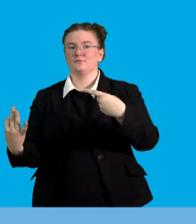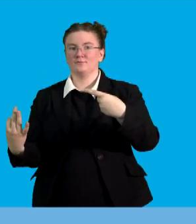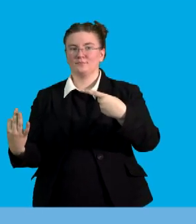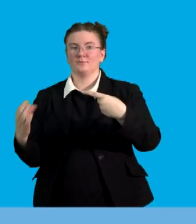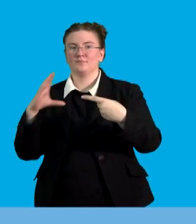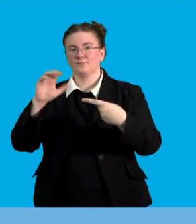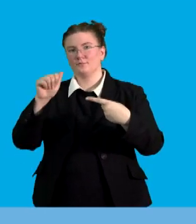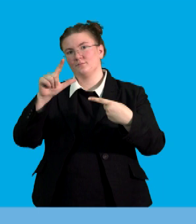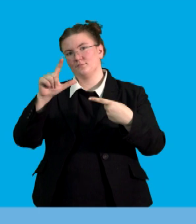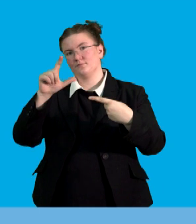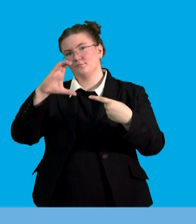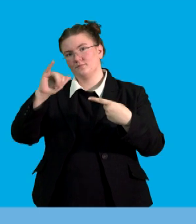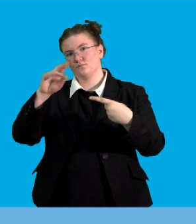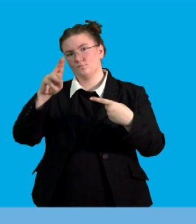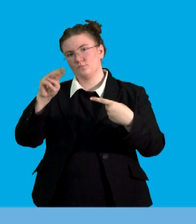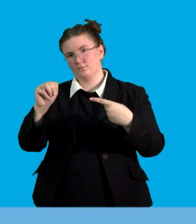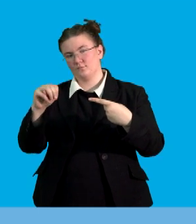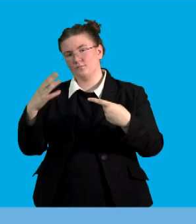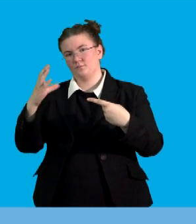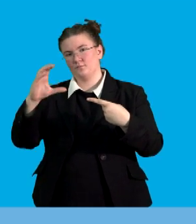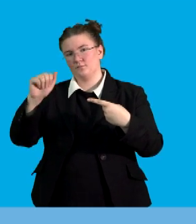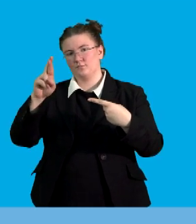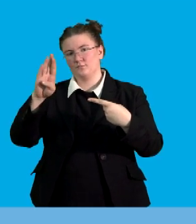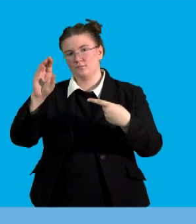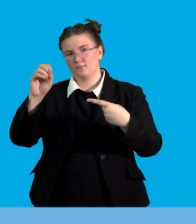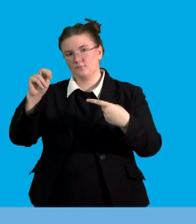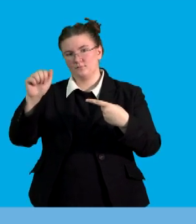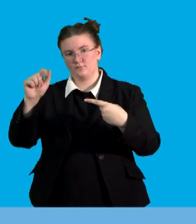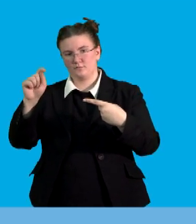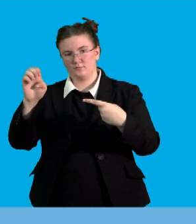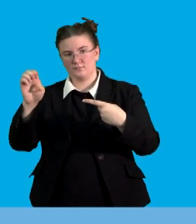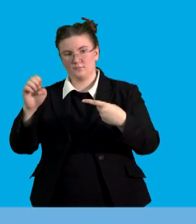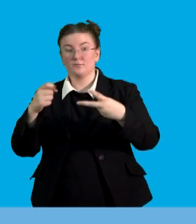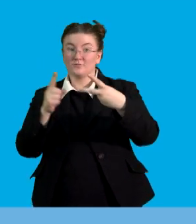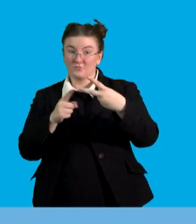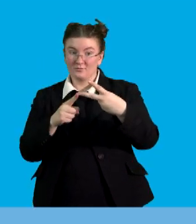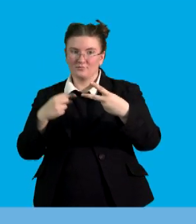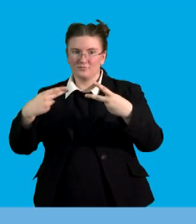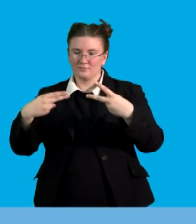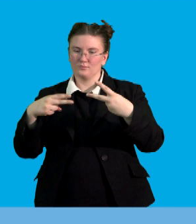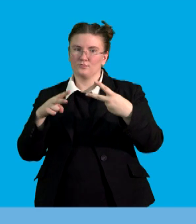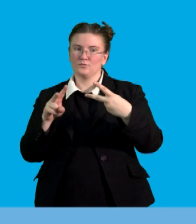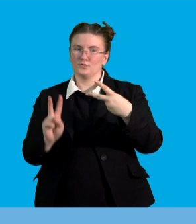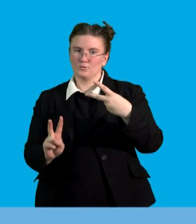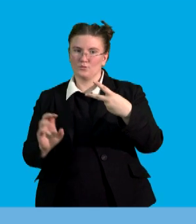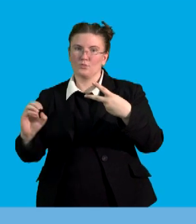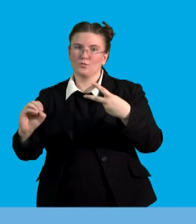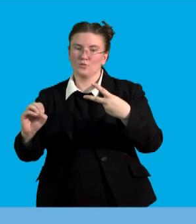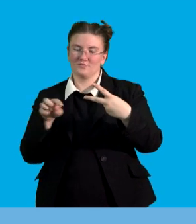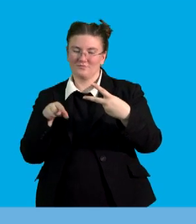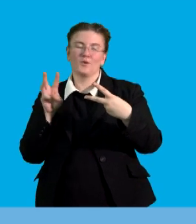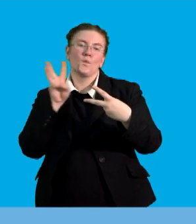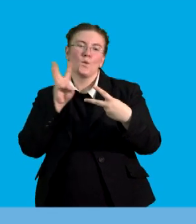CaCO3, which is our calcium carbonate. And then our next one is H2O, which is water, so